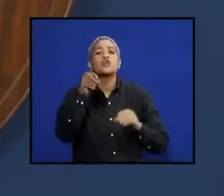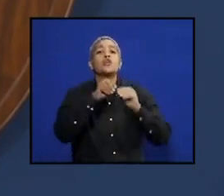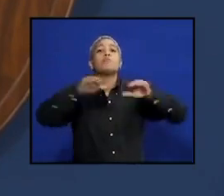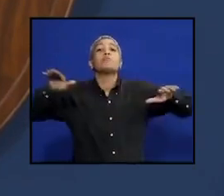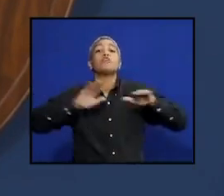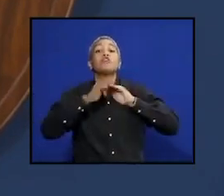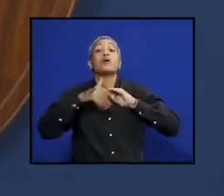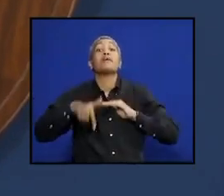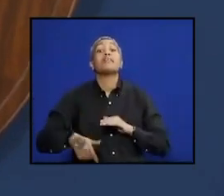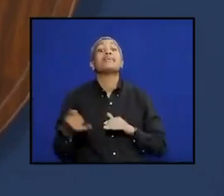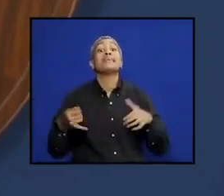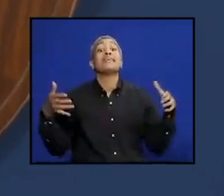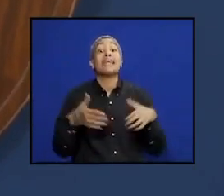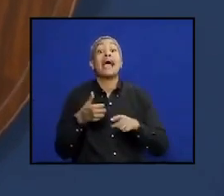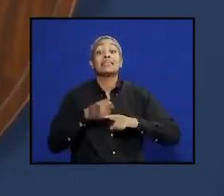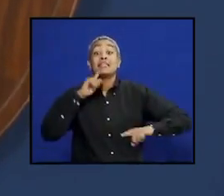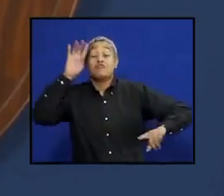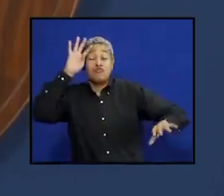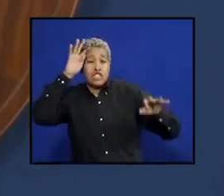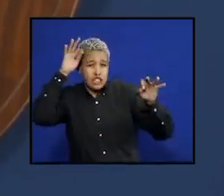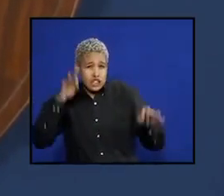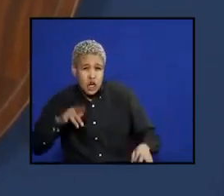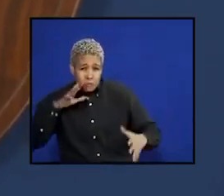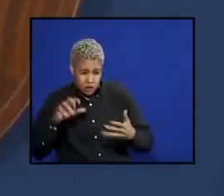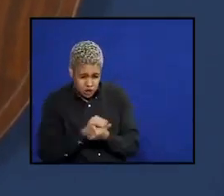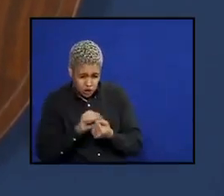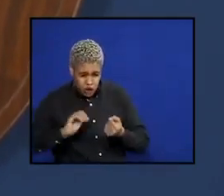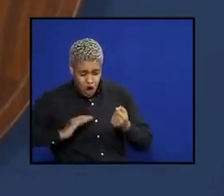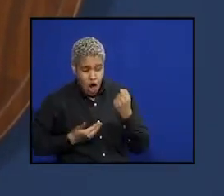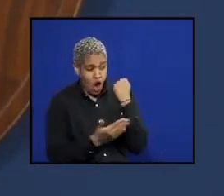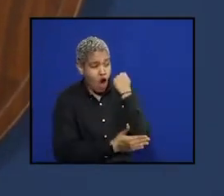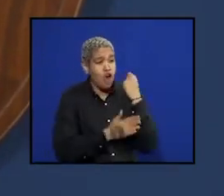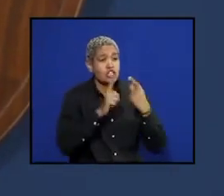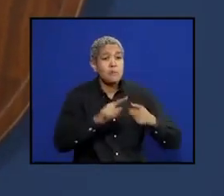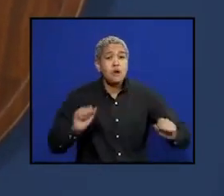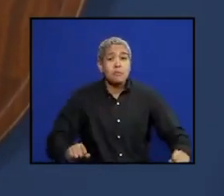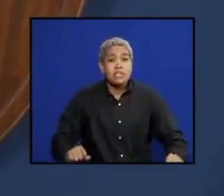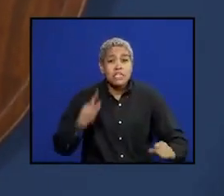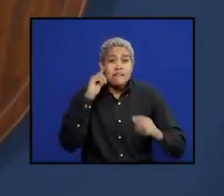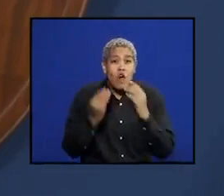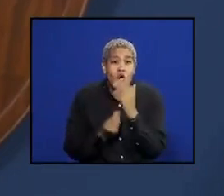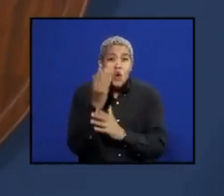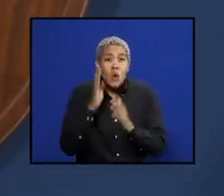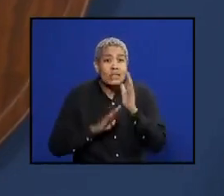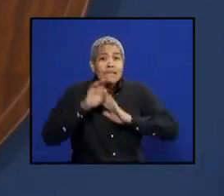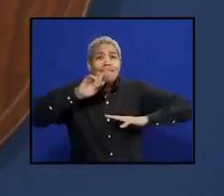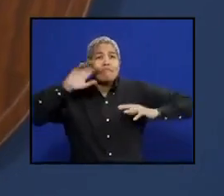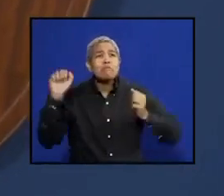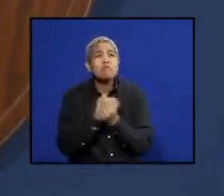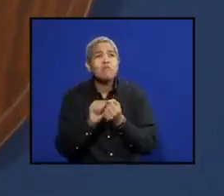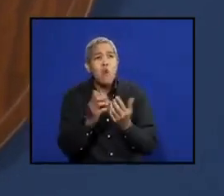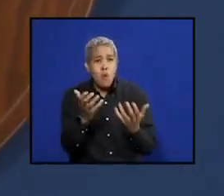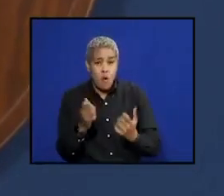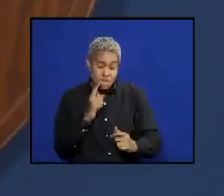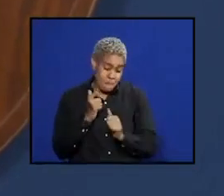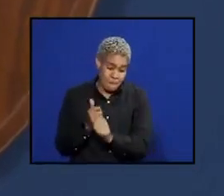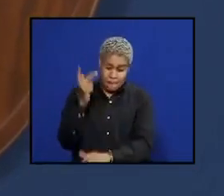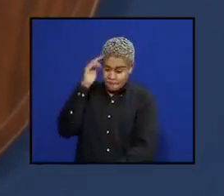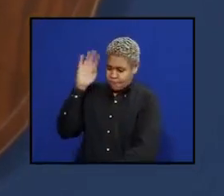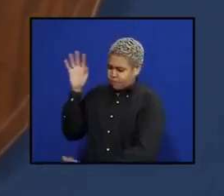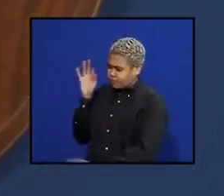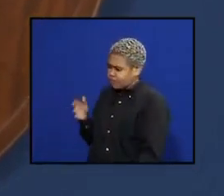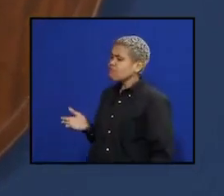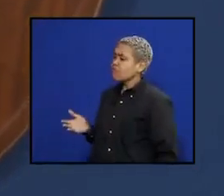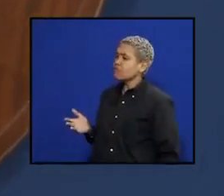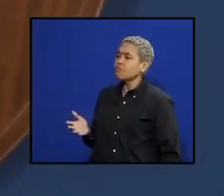These gangsters are determined to destroy your country and potential for growth and development. Following the Prime Minister's decision